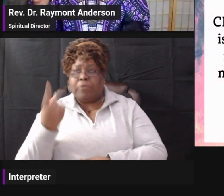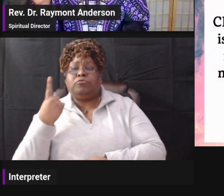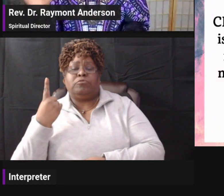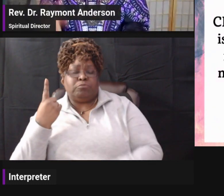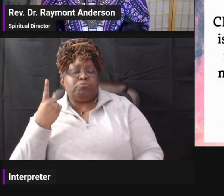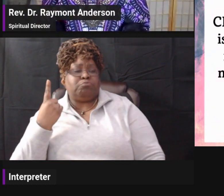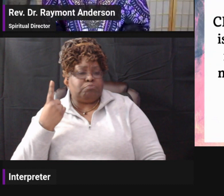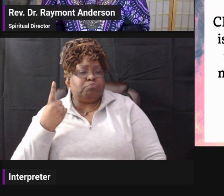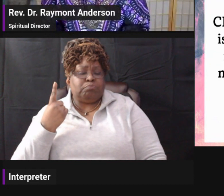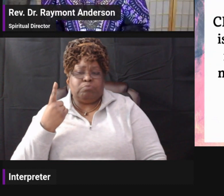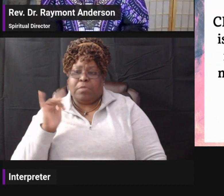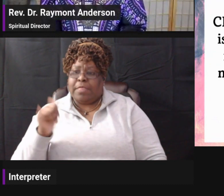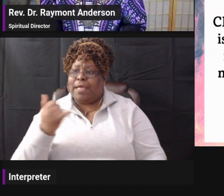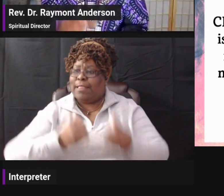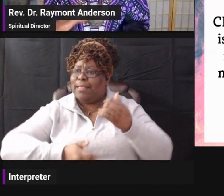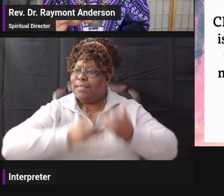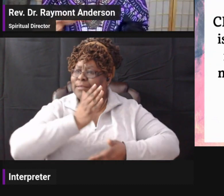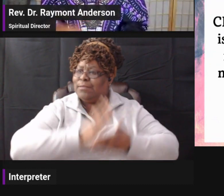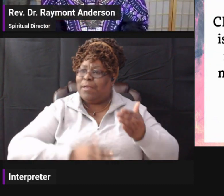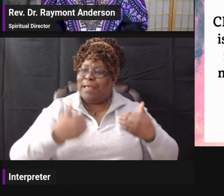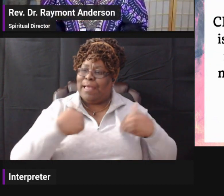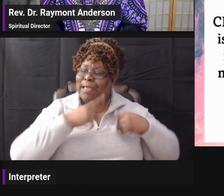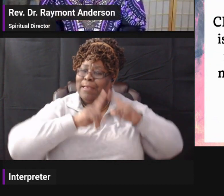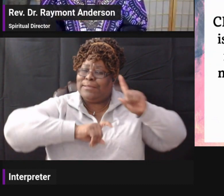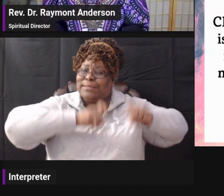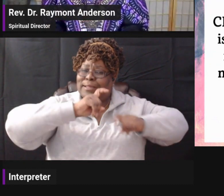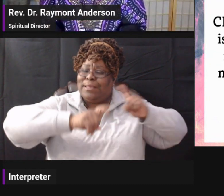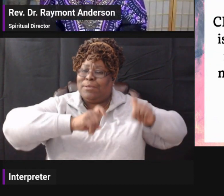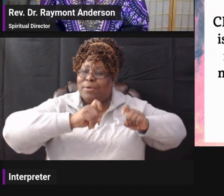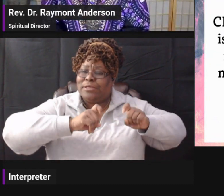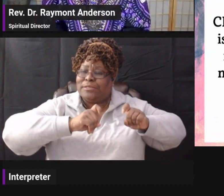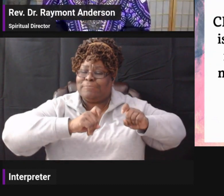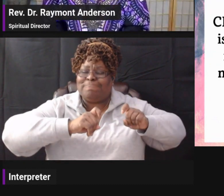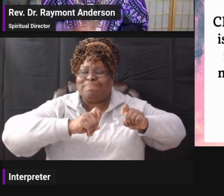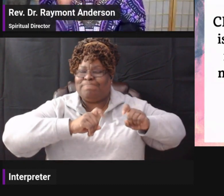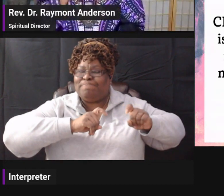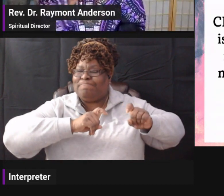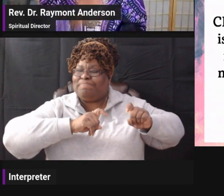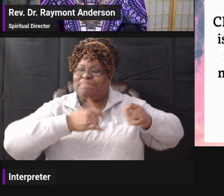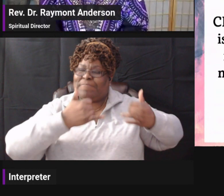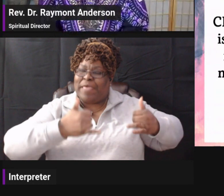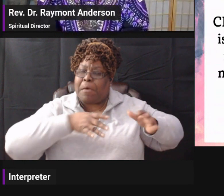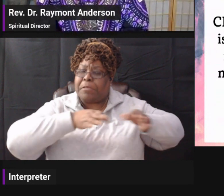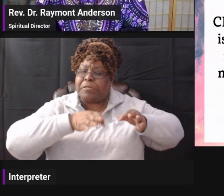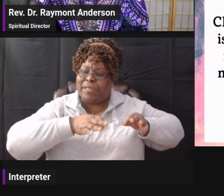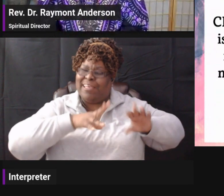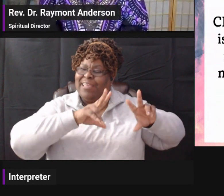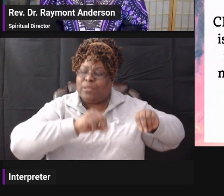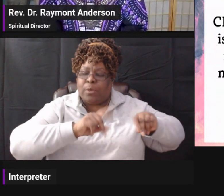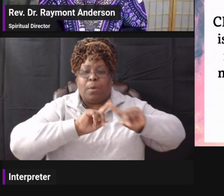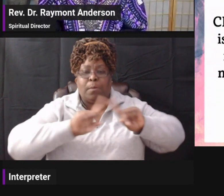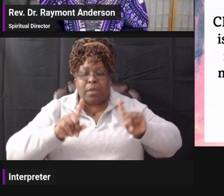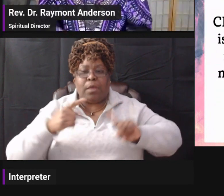I got him. I understand. That last part, I have some questions about. I'm not even going to go there right